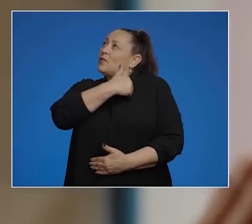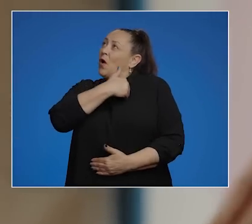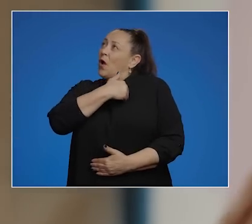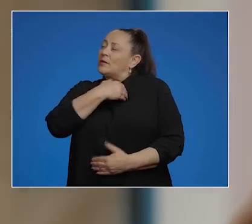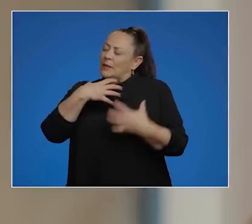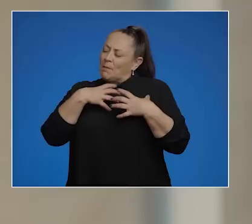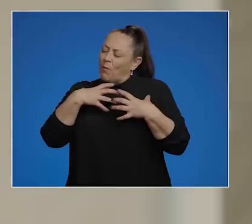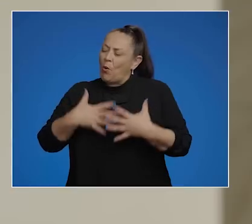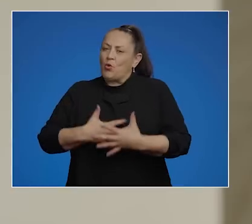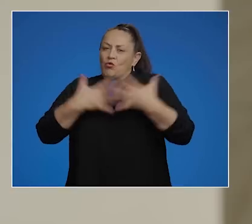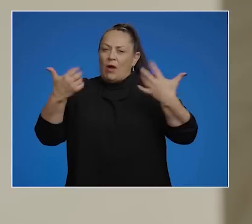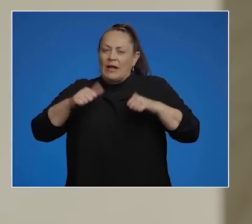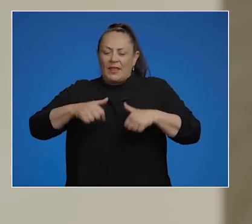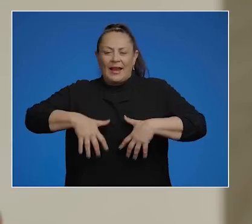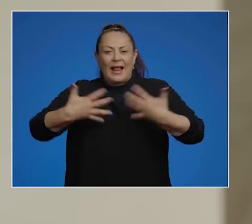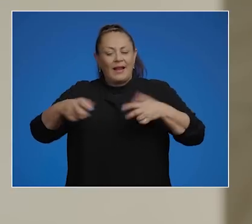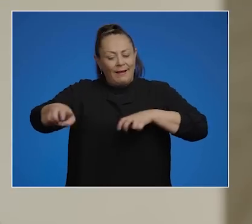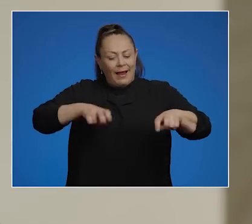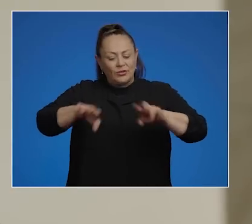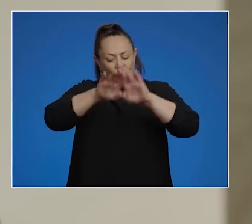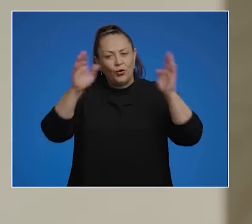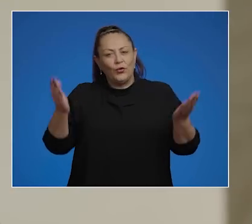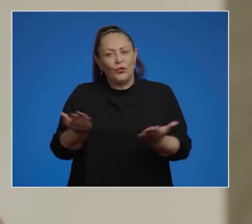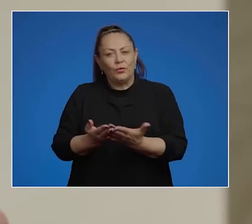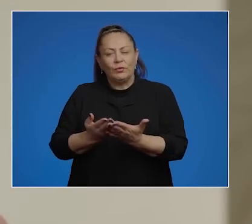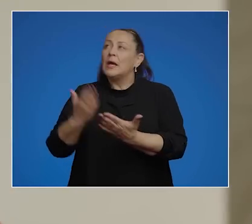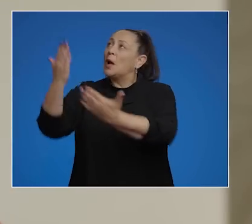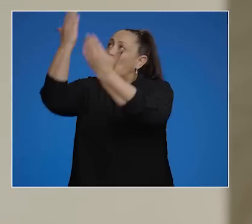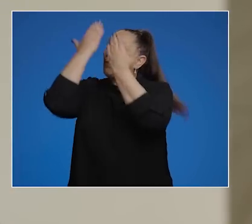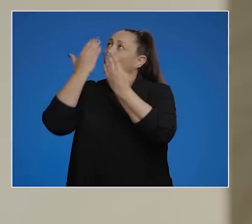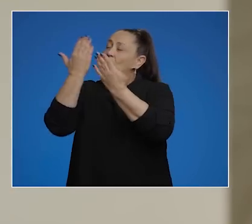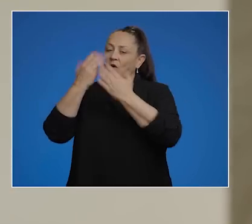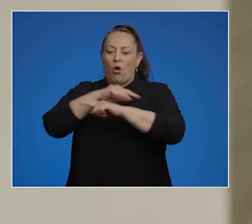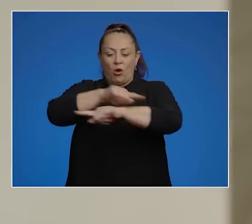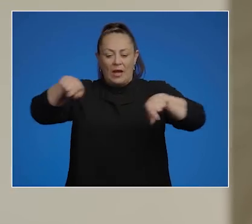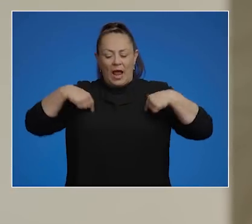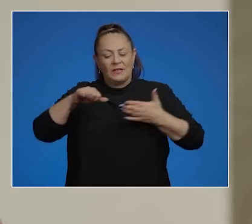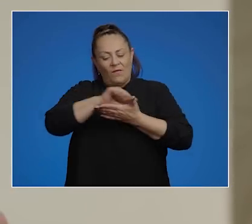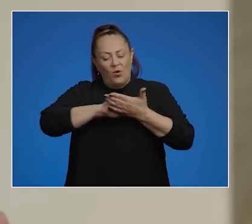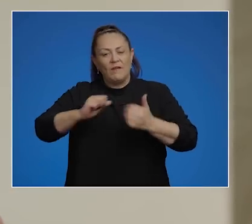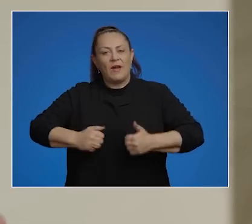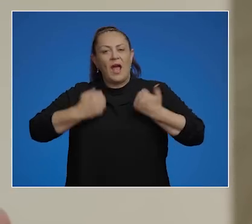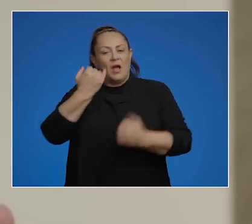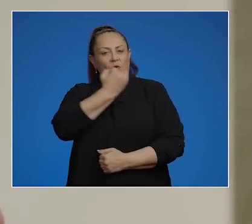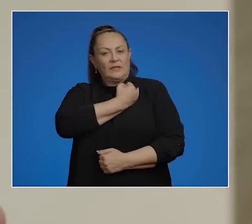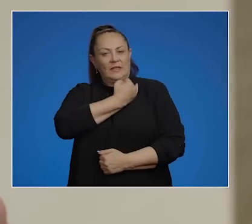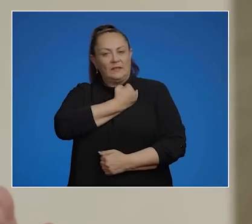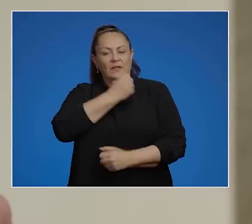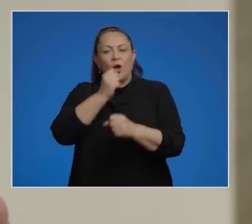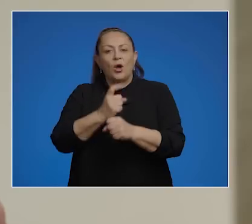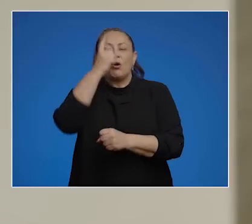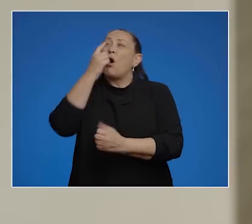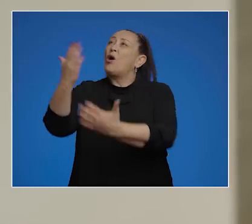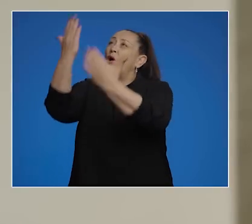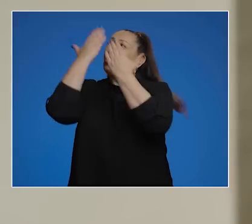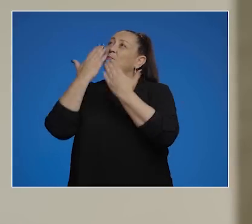entreat you, pour out your mercy upon us to pardon what conscience dreads and to give what prayer does